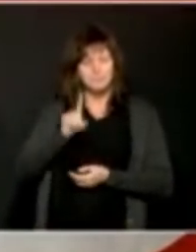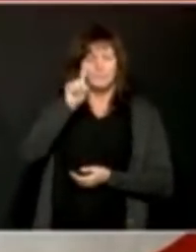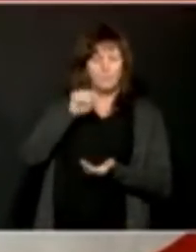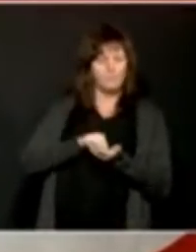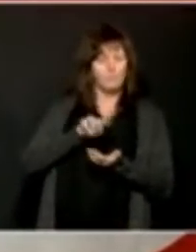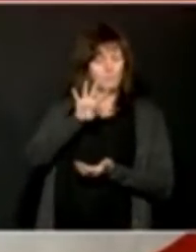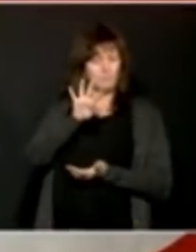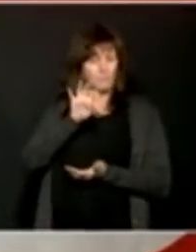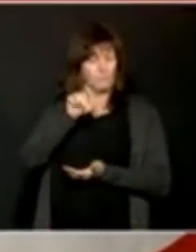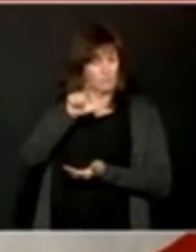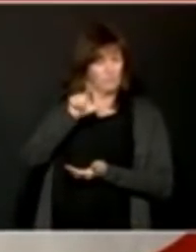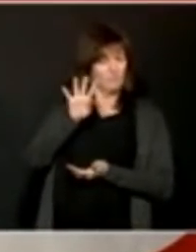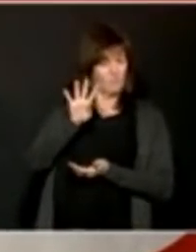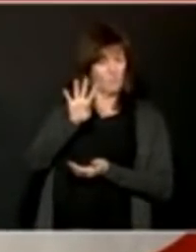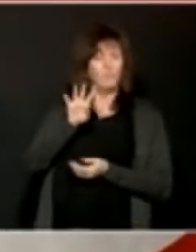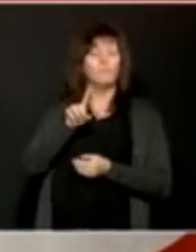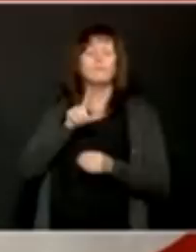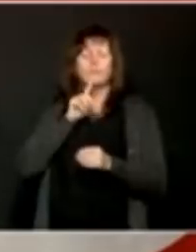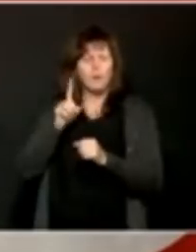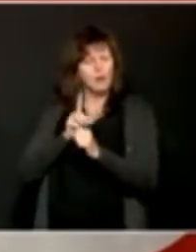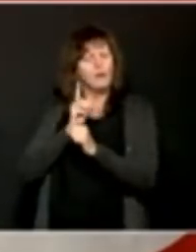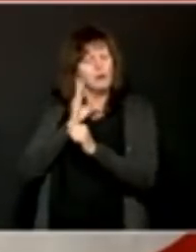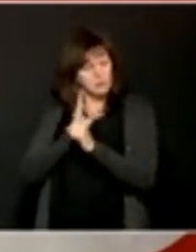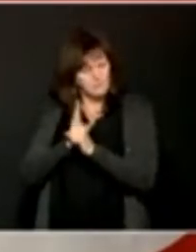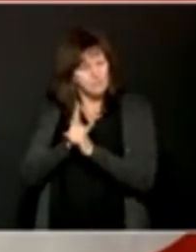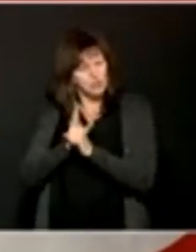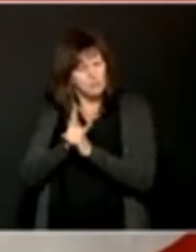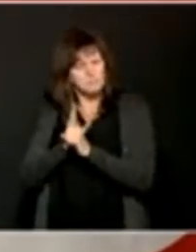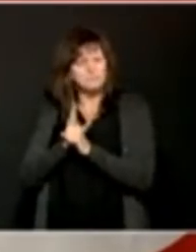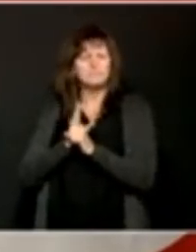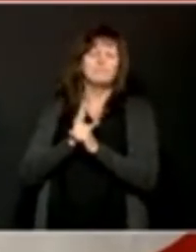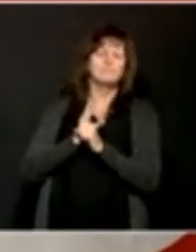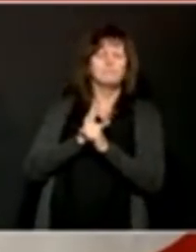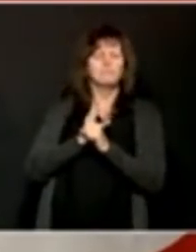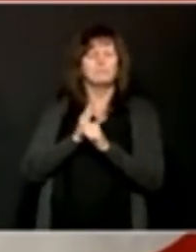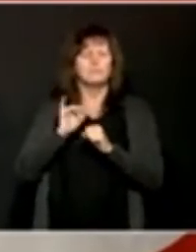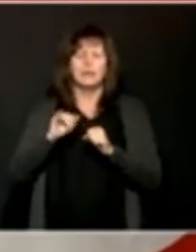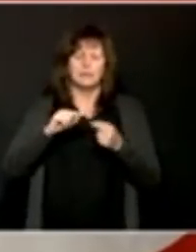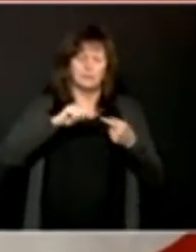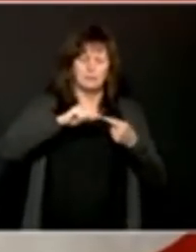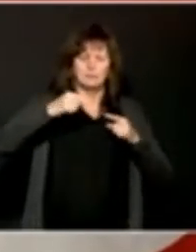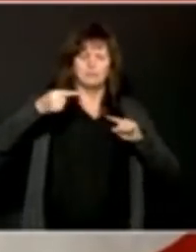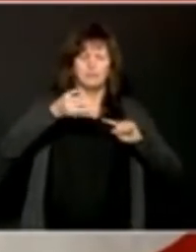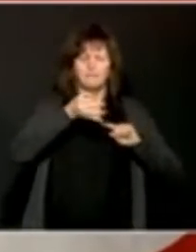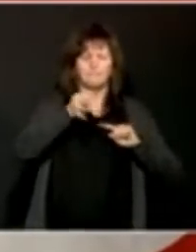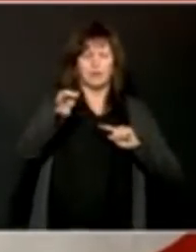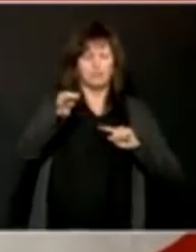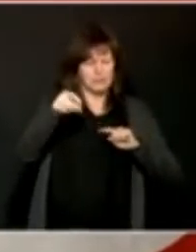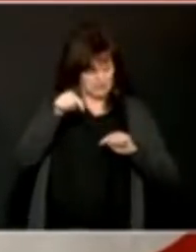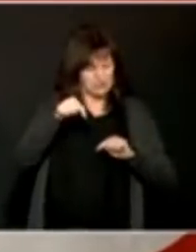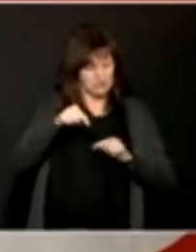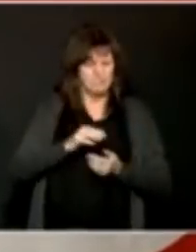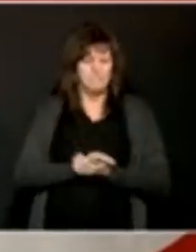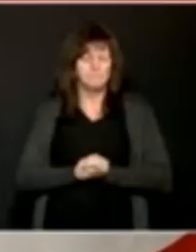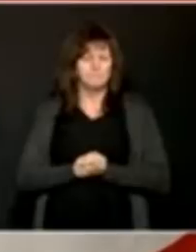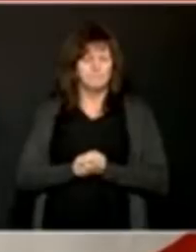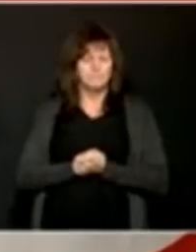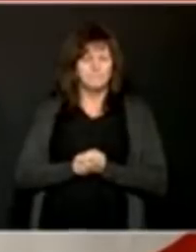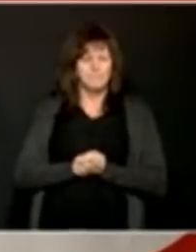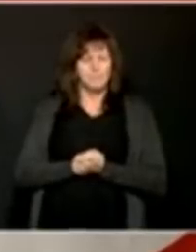1,424 confirmed cases of variants of concern in Ontario. Of these,